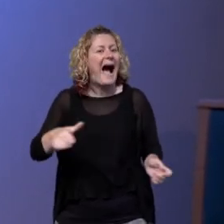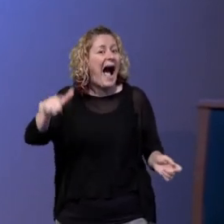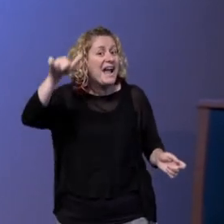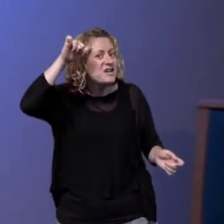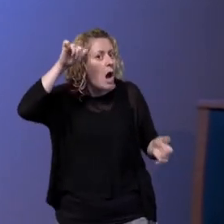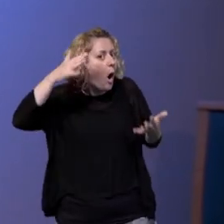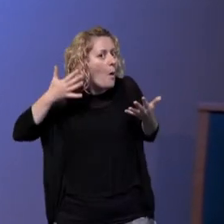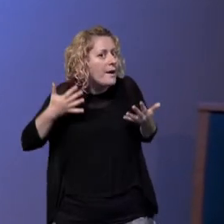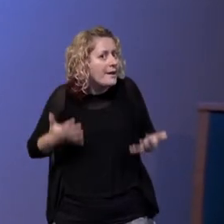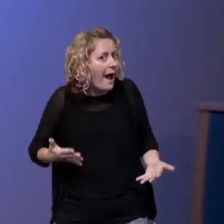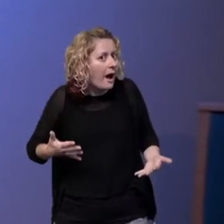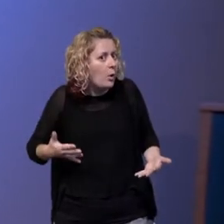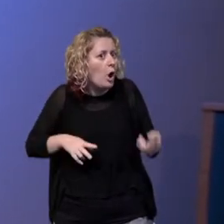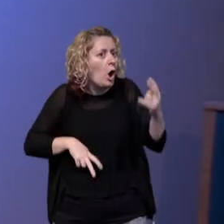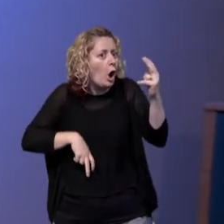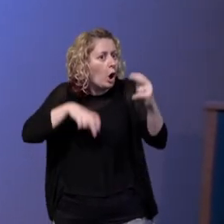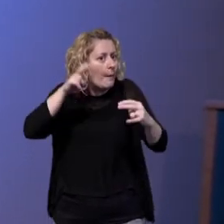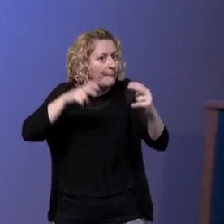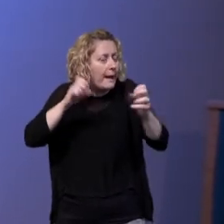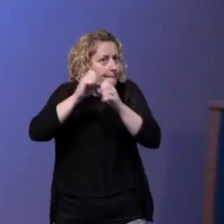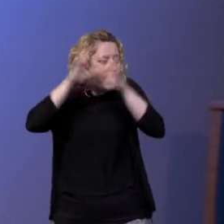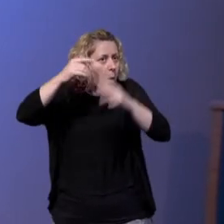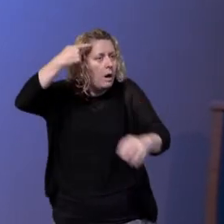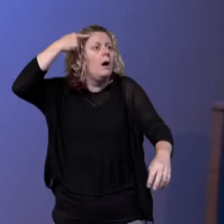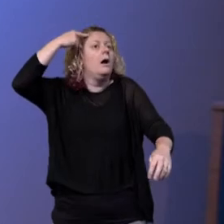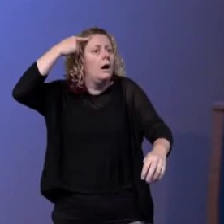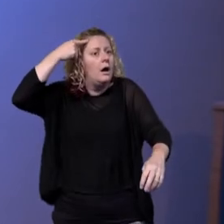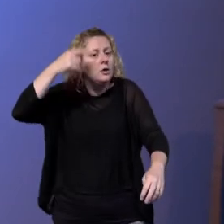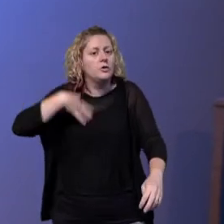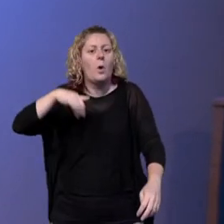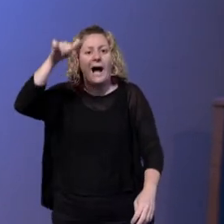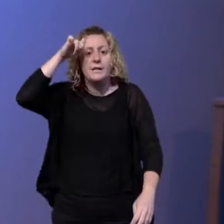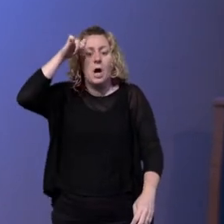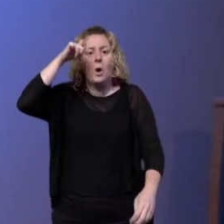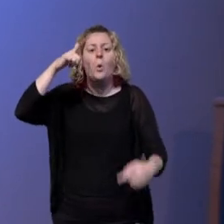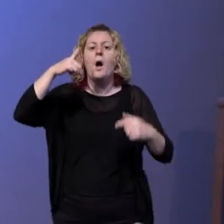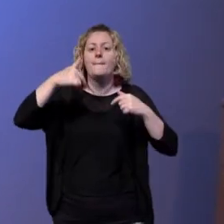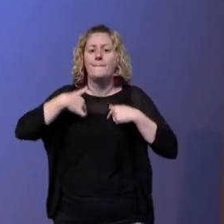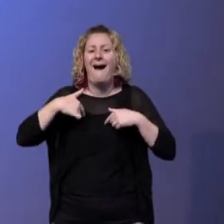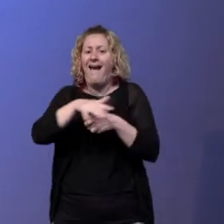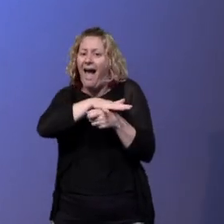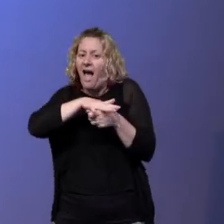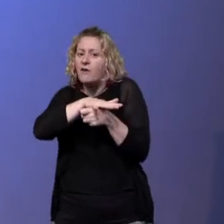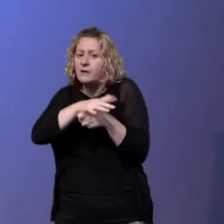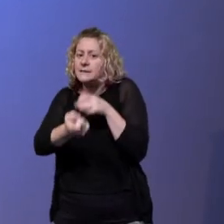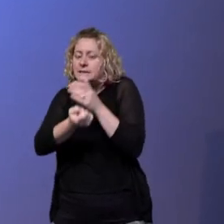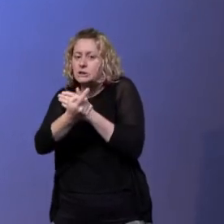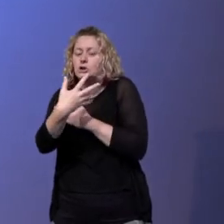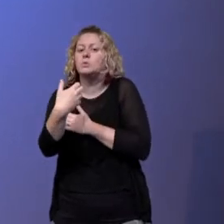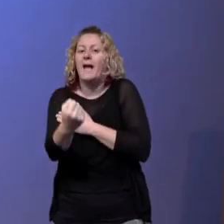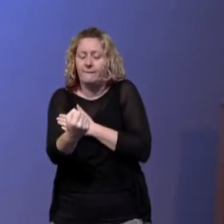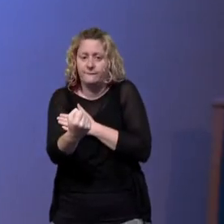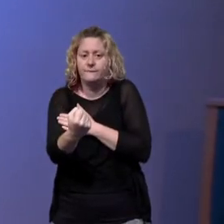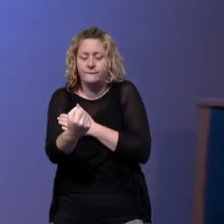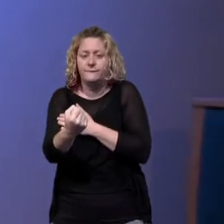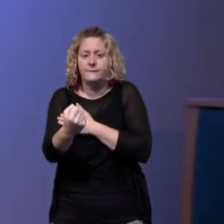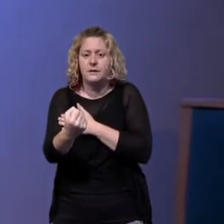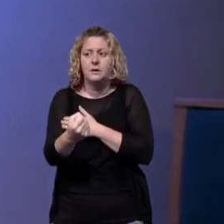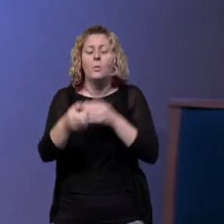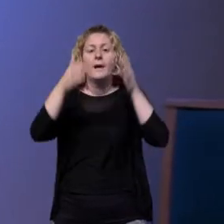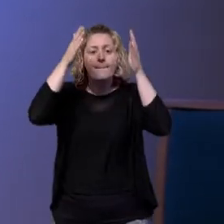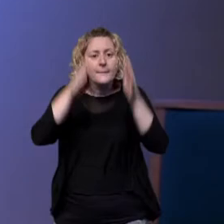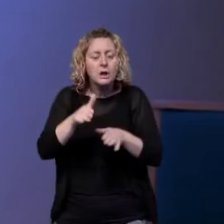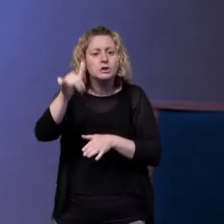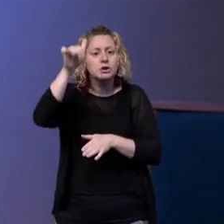sisters. I know when they've gone off. You've got to know your blind spots. Now, please jot this down. We must know our